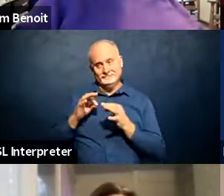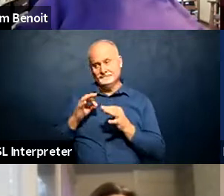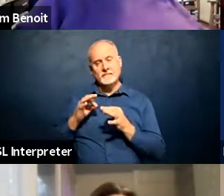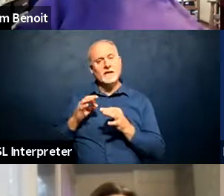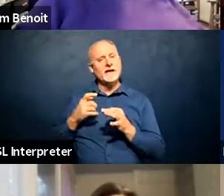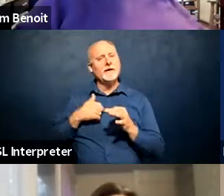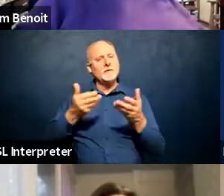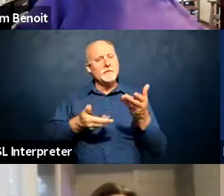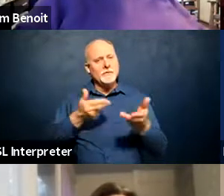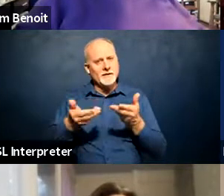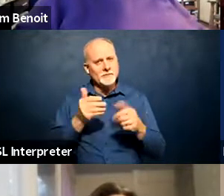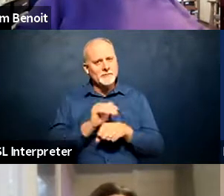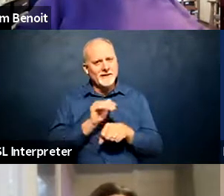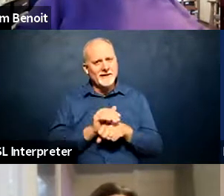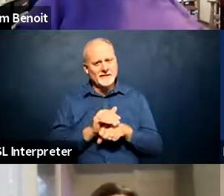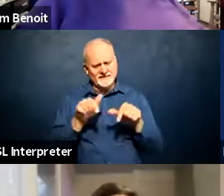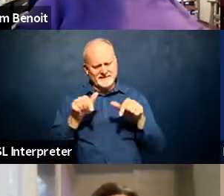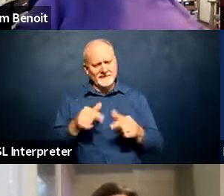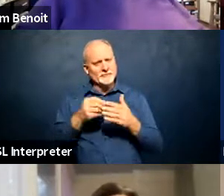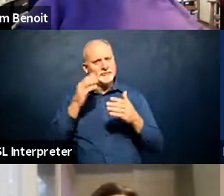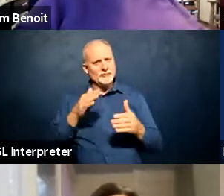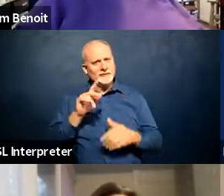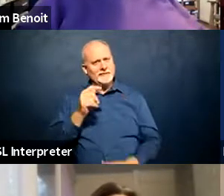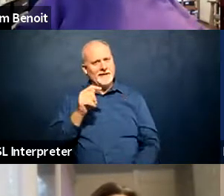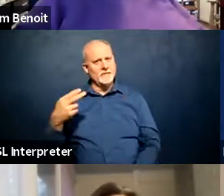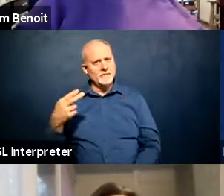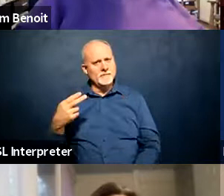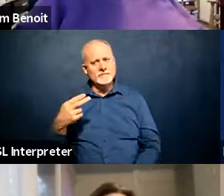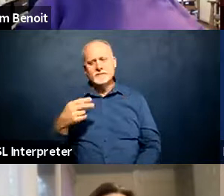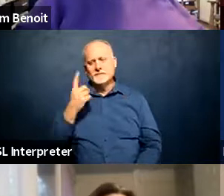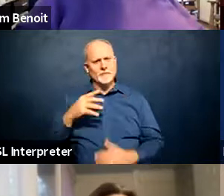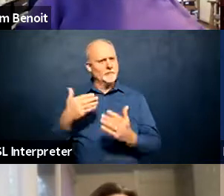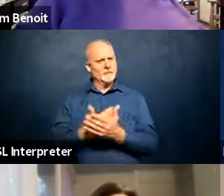want to welcome you all tonight to this student town hall into a brand new semester.